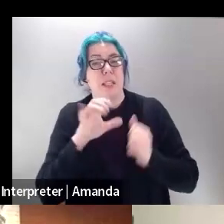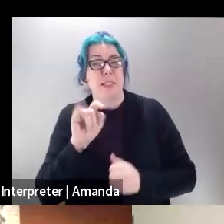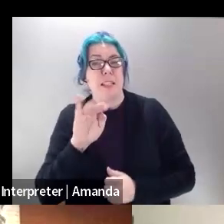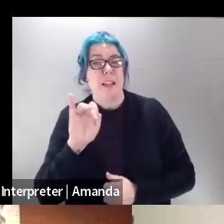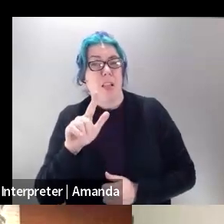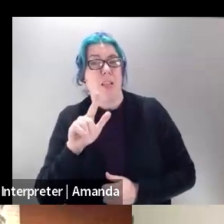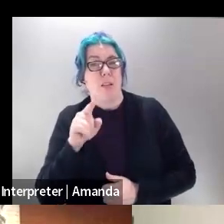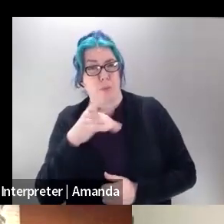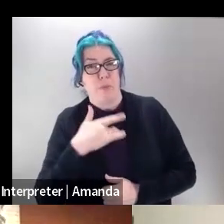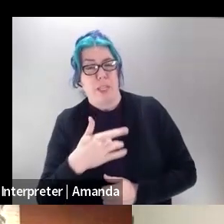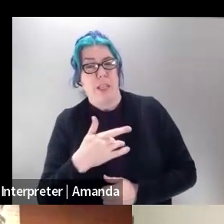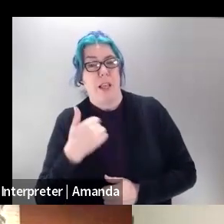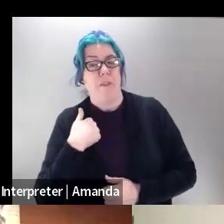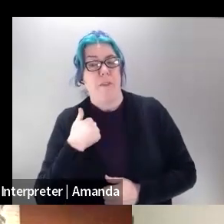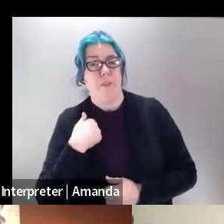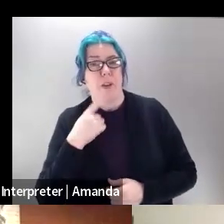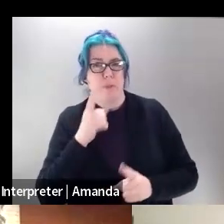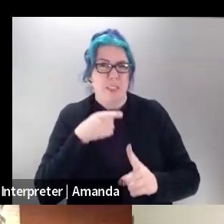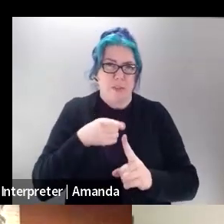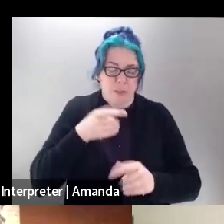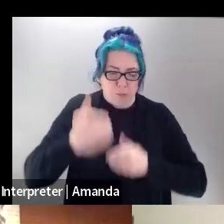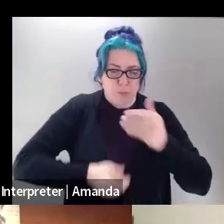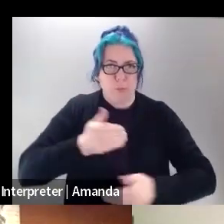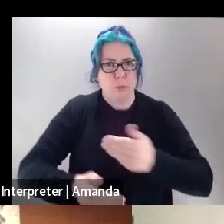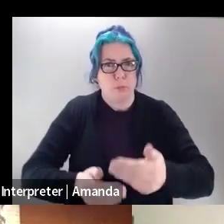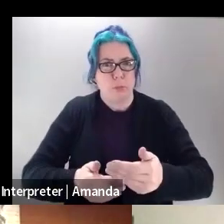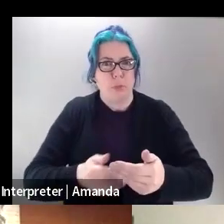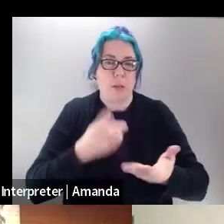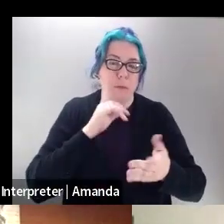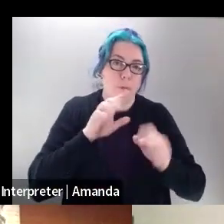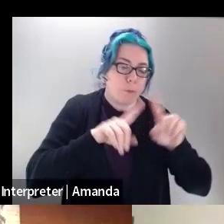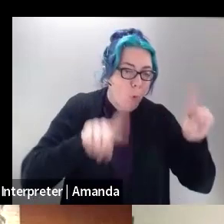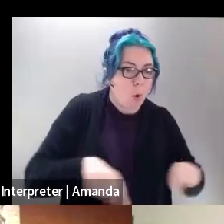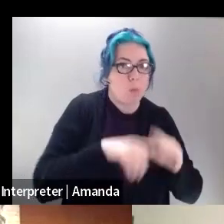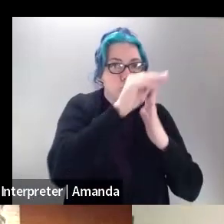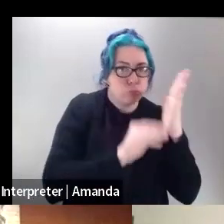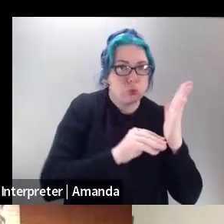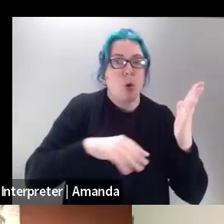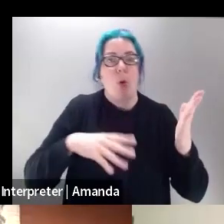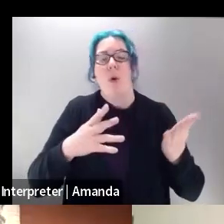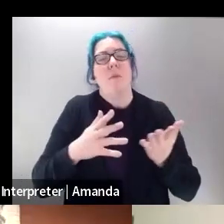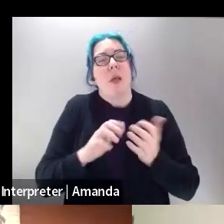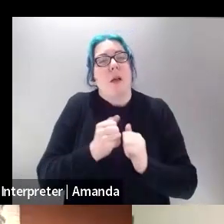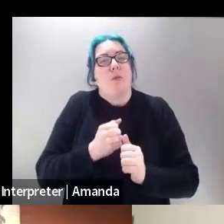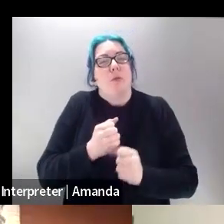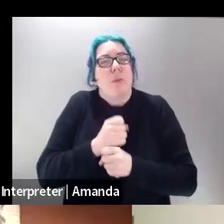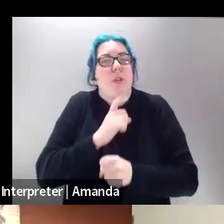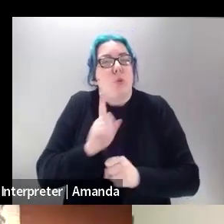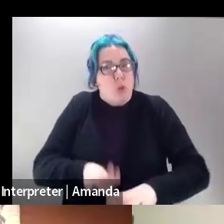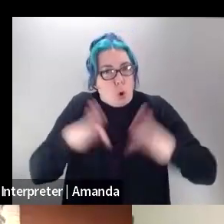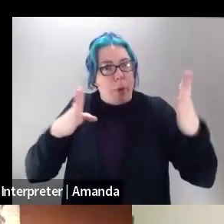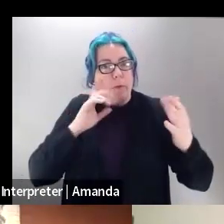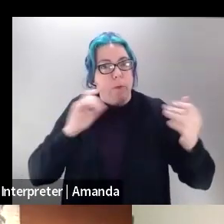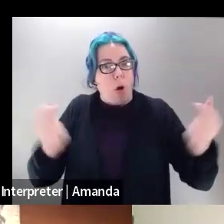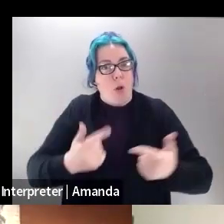outtake, but like how do you make sure that that's actually like super openly there and knowledge and able to be known Like by in the